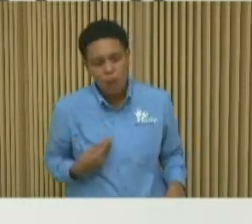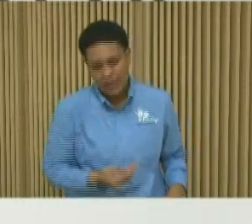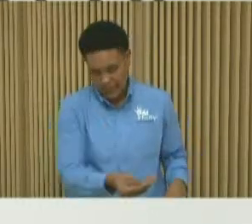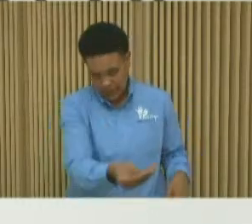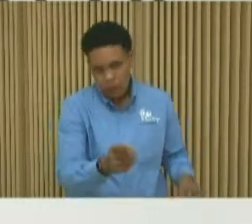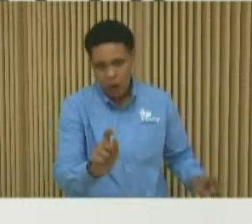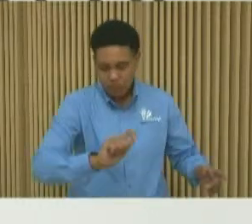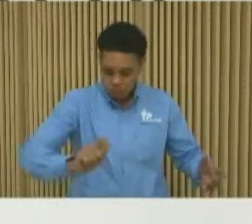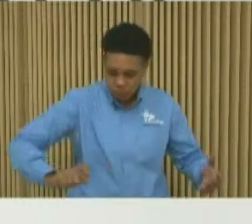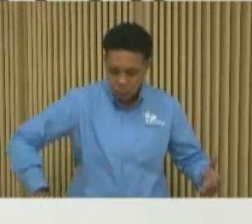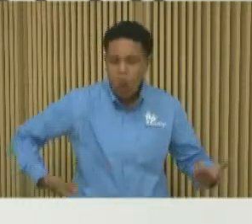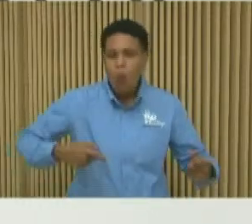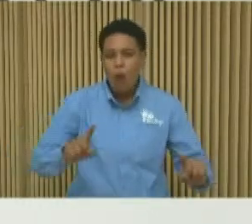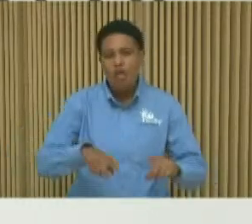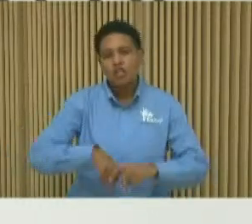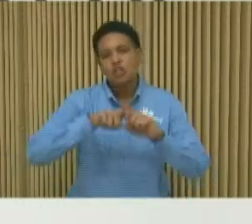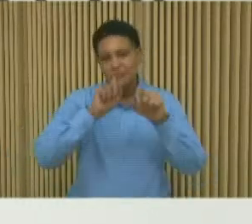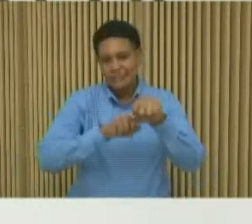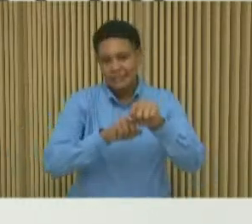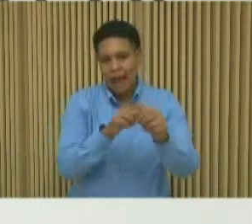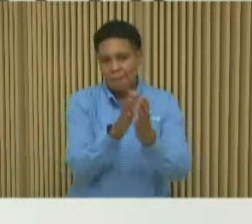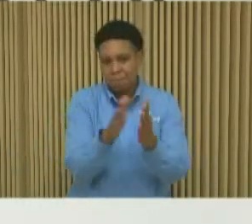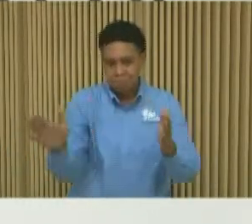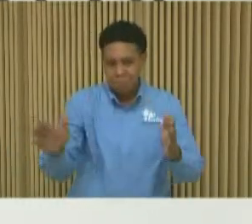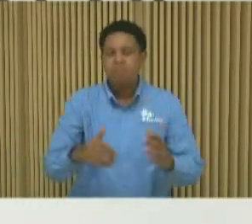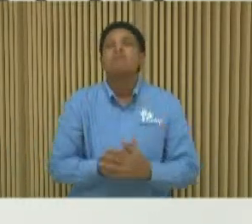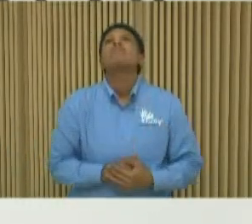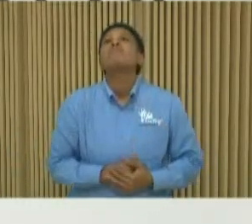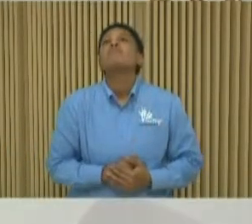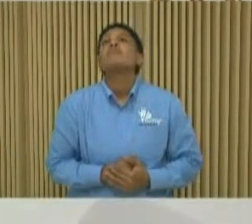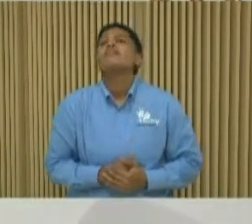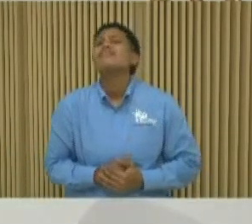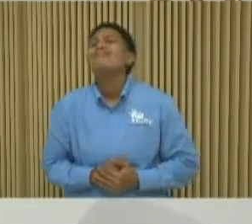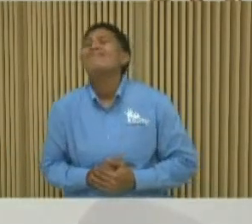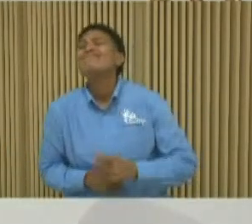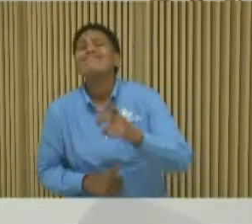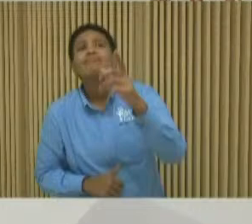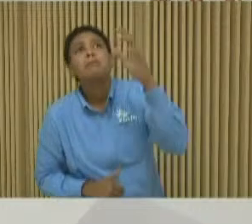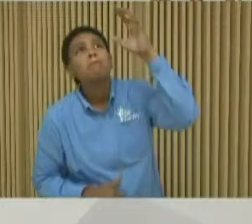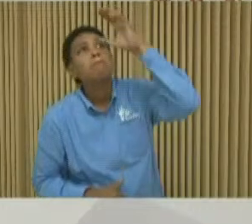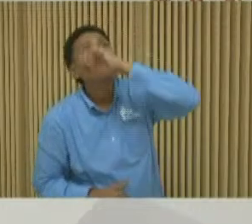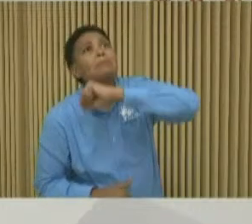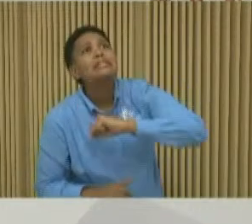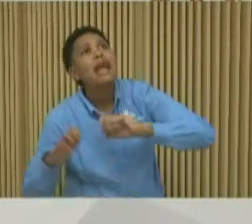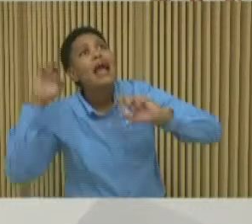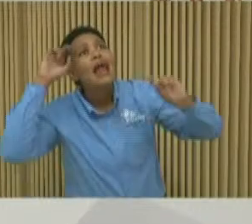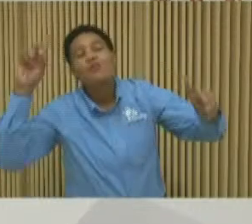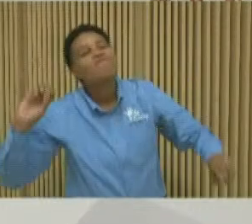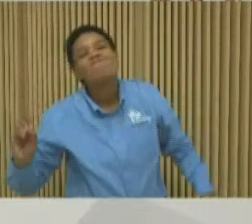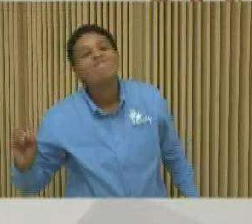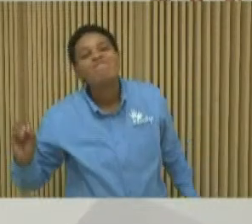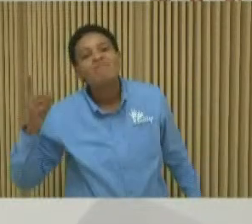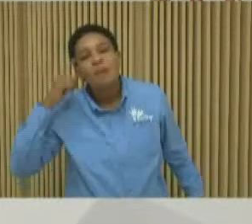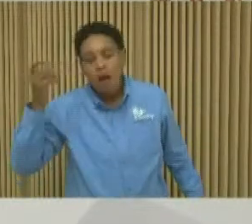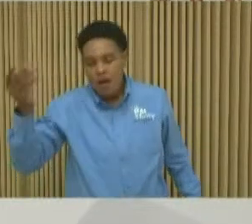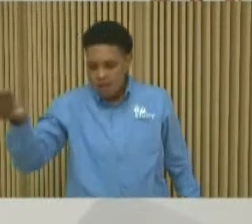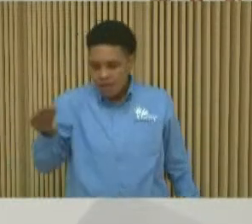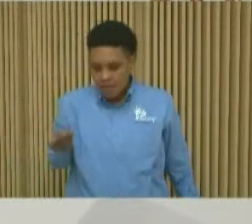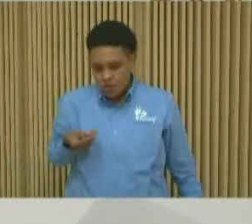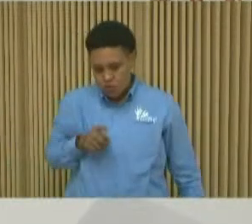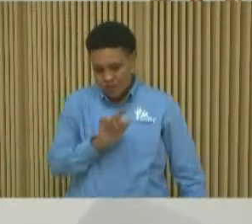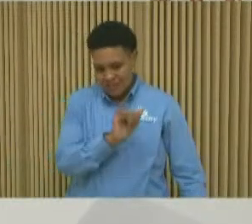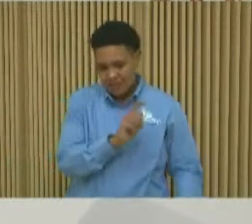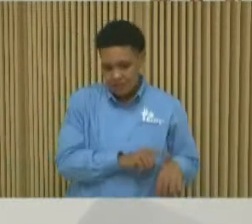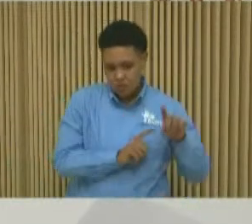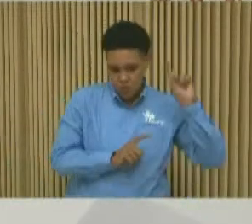have been on suspension. And so they would not miss out on any of the work that they would have been